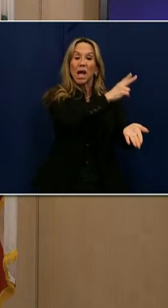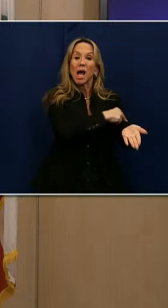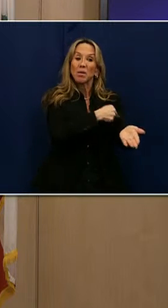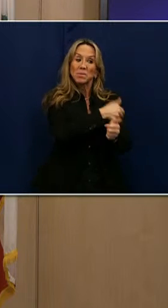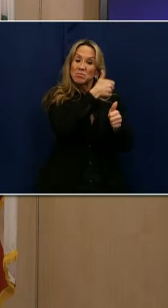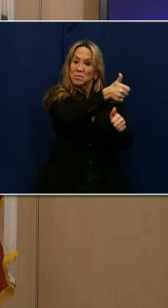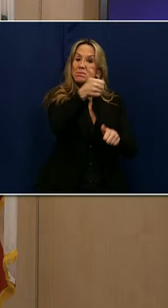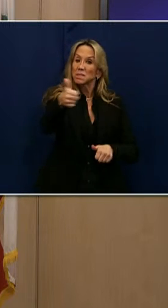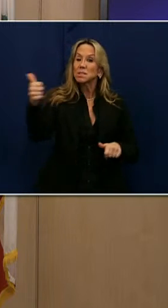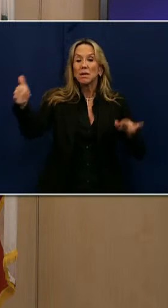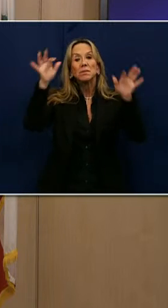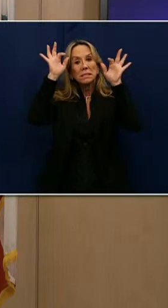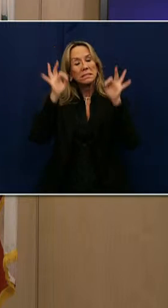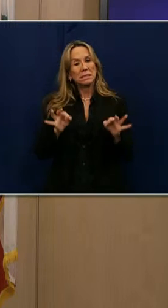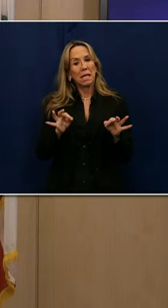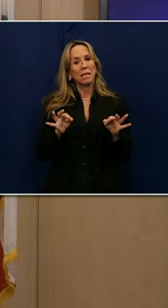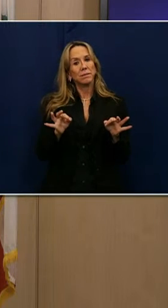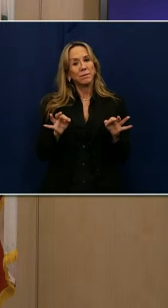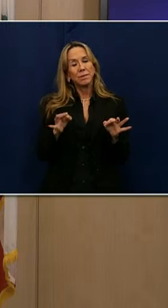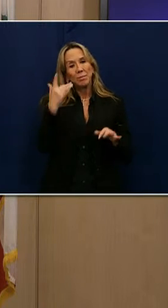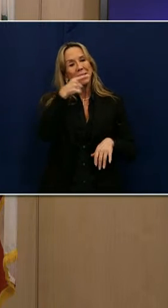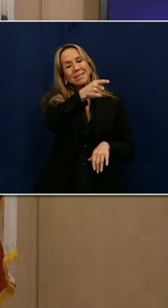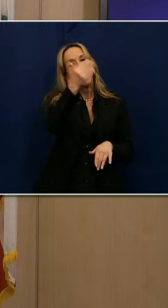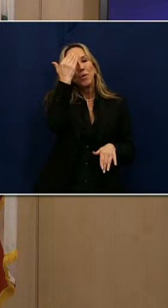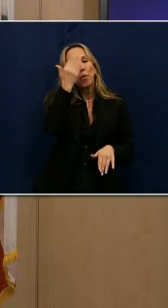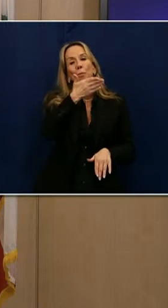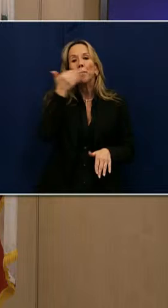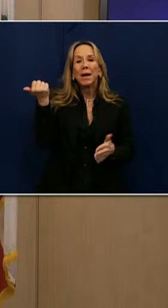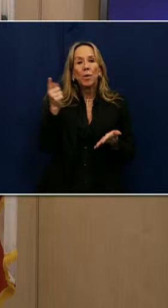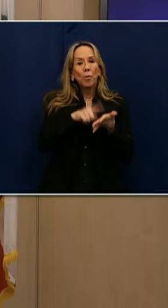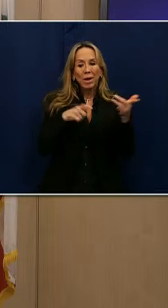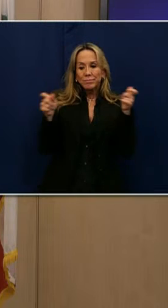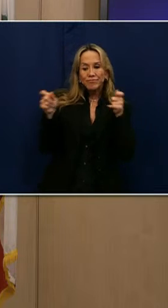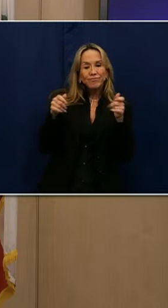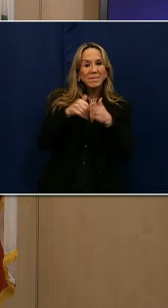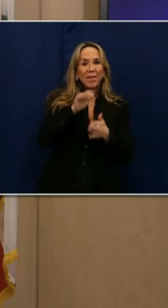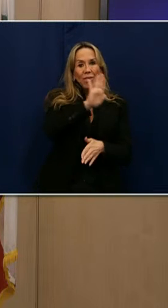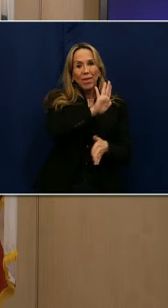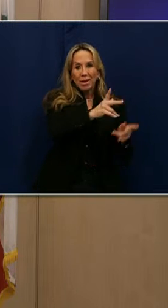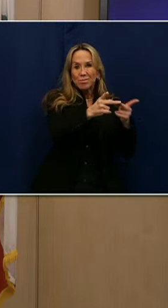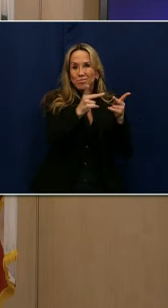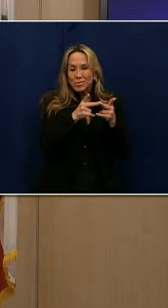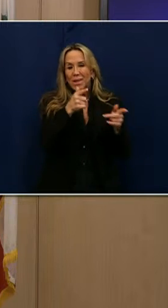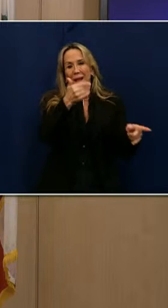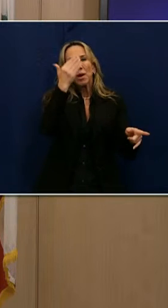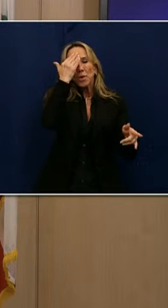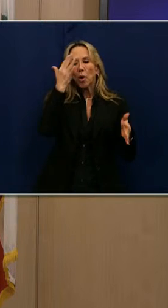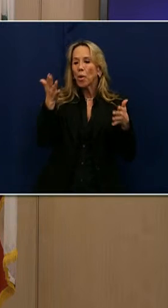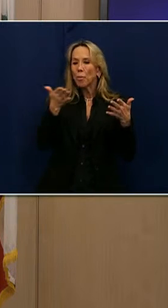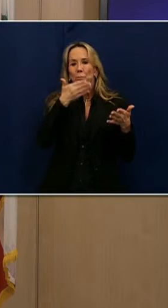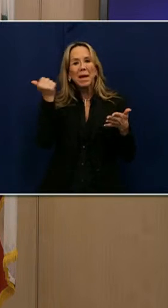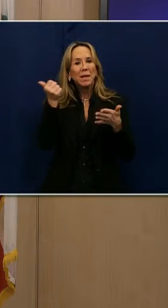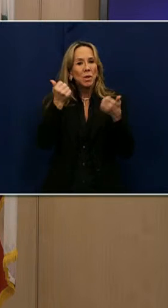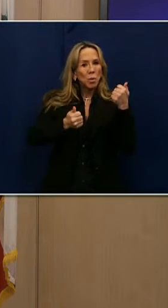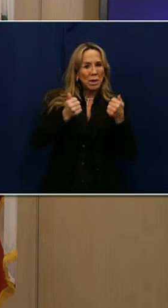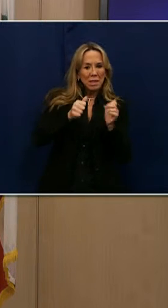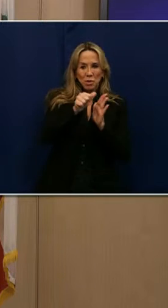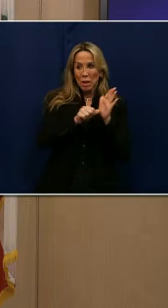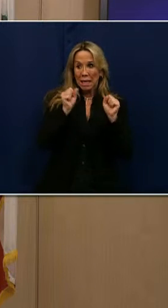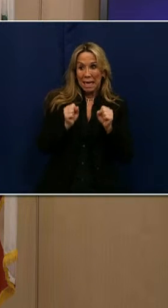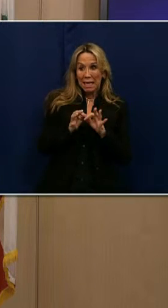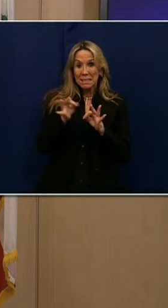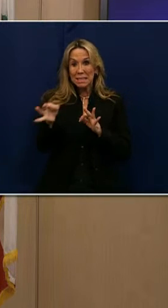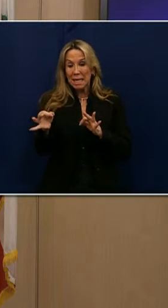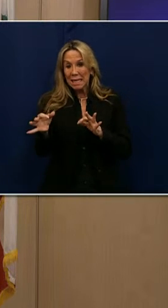to make the decisions themselves, because they know best about what surgeries can be delayed, and many